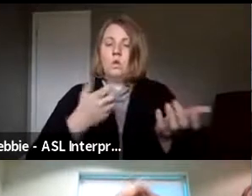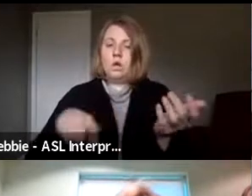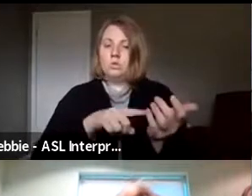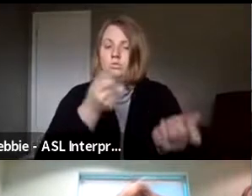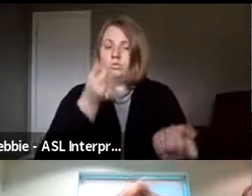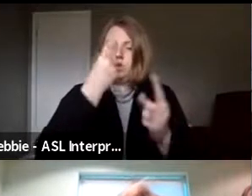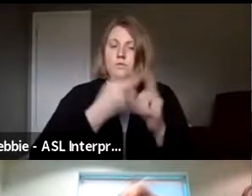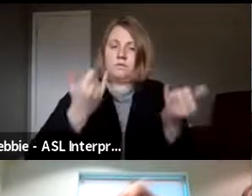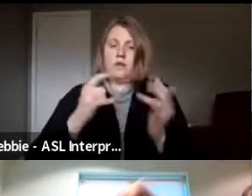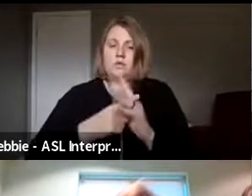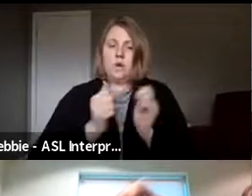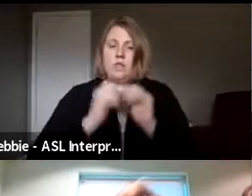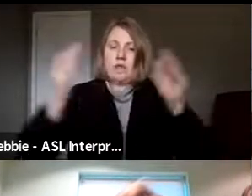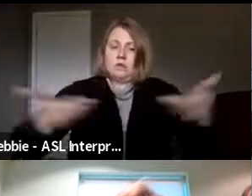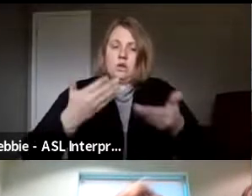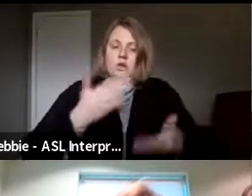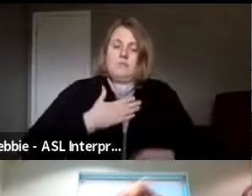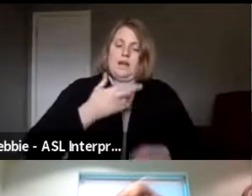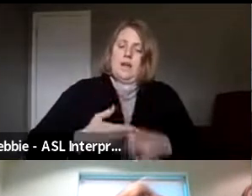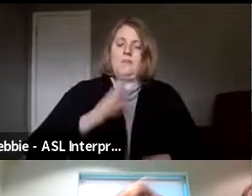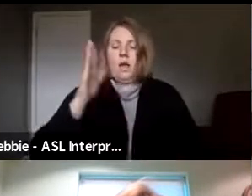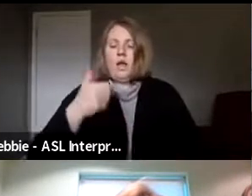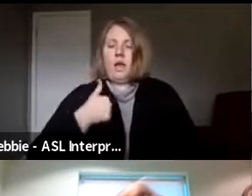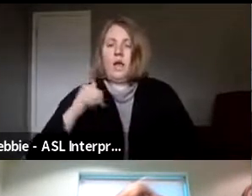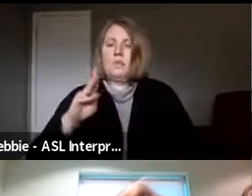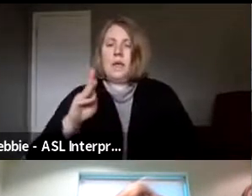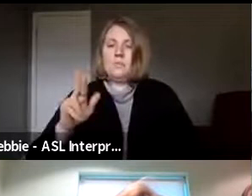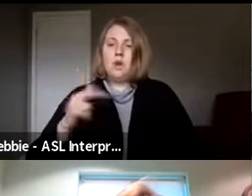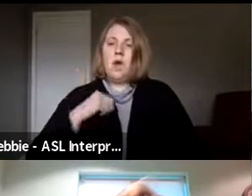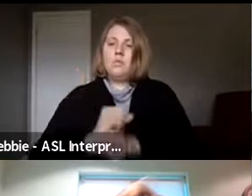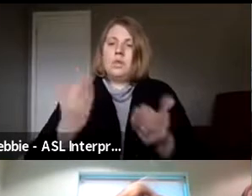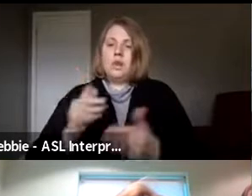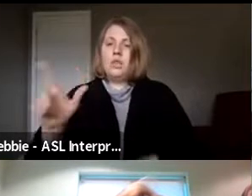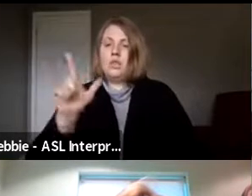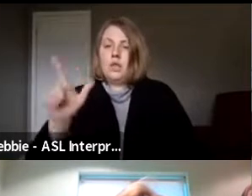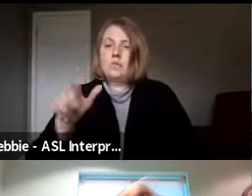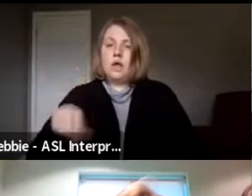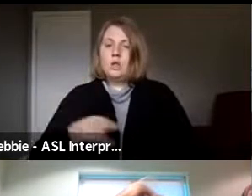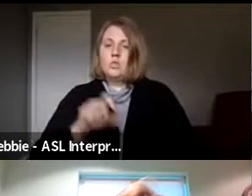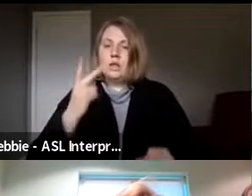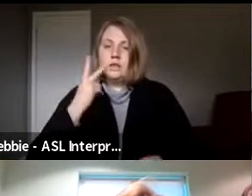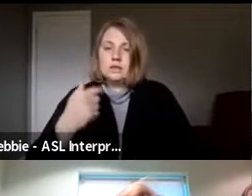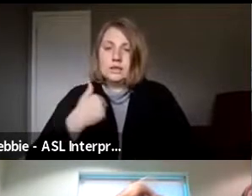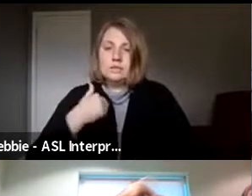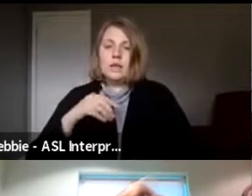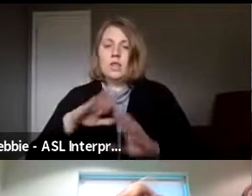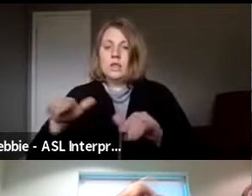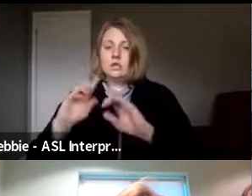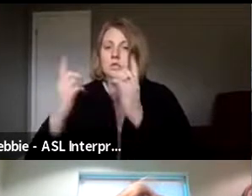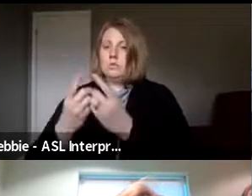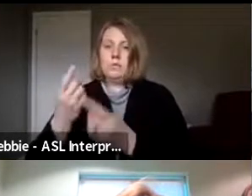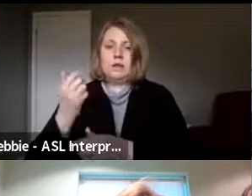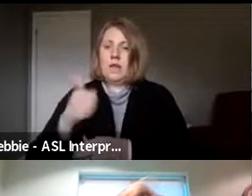Starts with an introduction. I say my name. Hi, my name is Amber Holly. I work here at the library. You can see me over in the children's department any